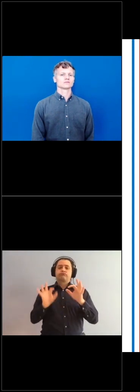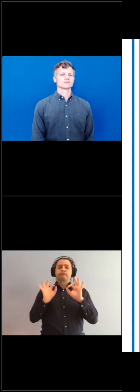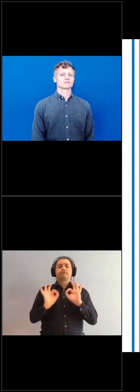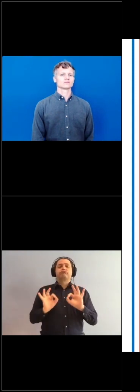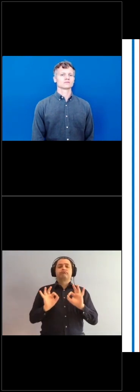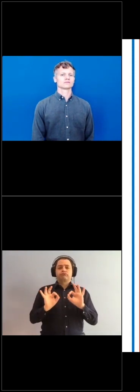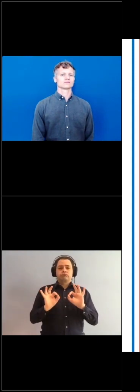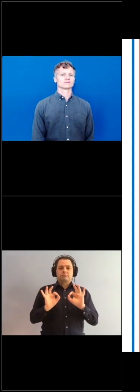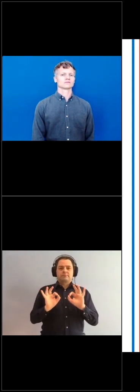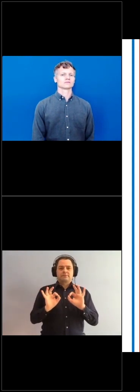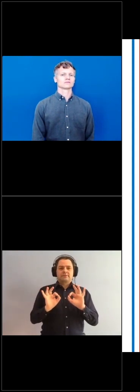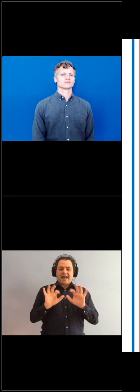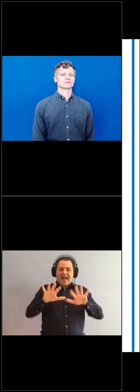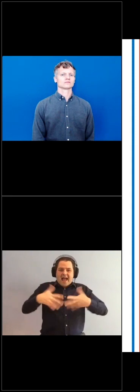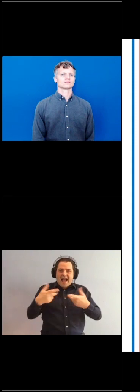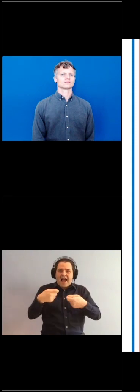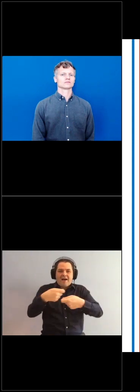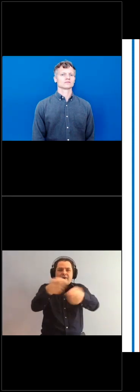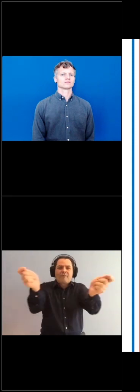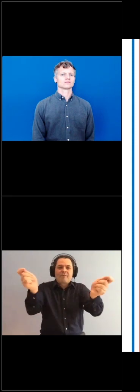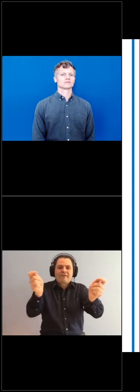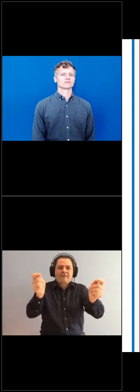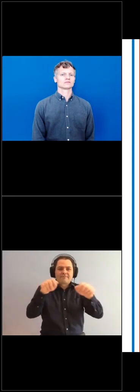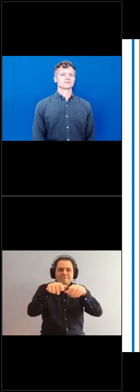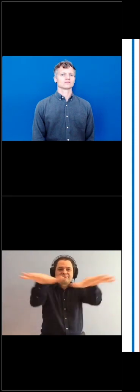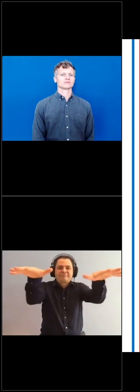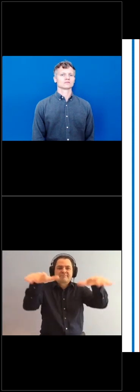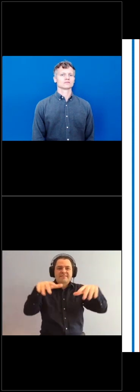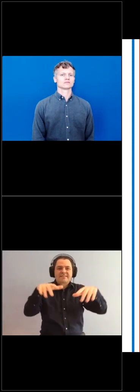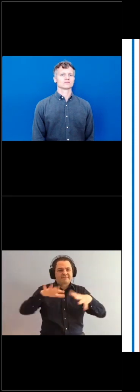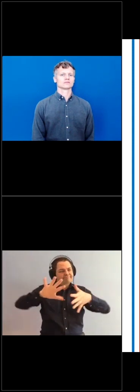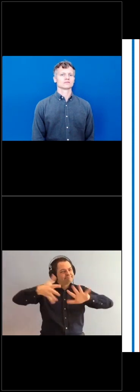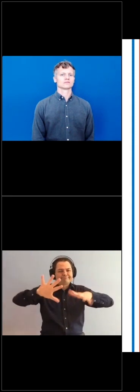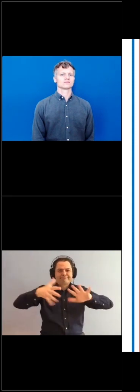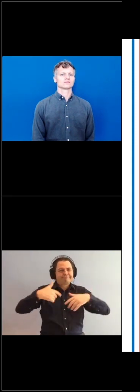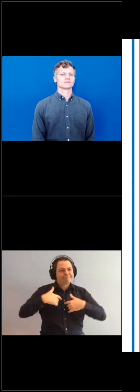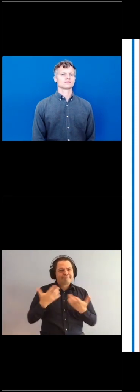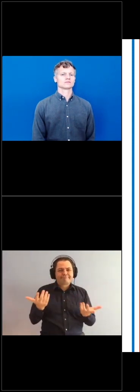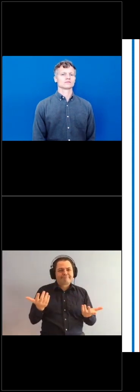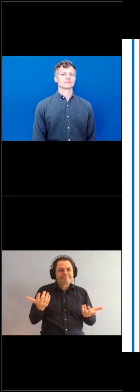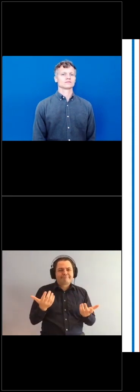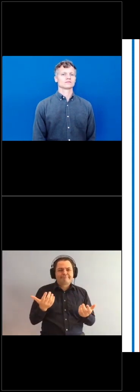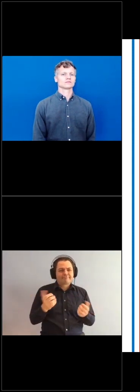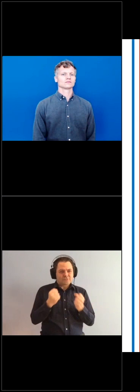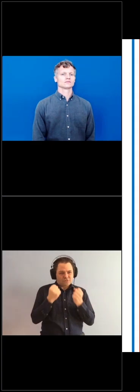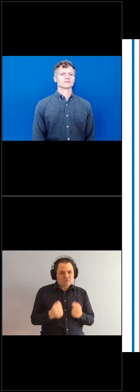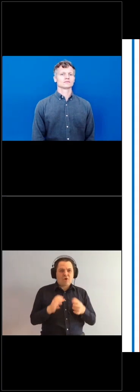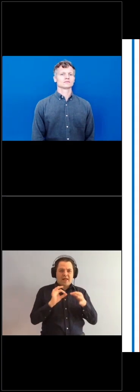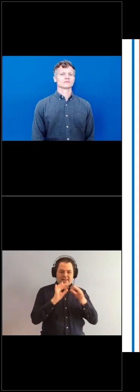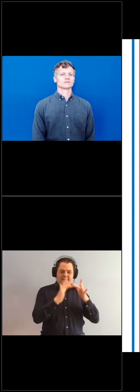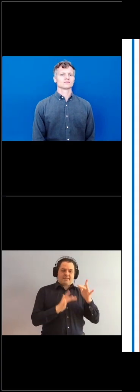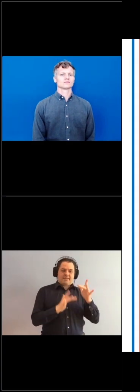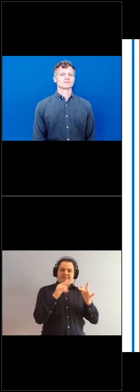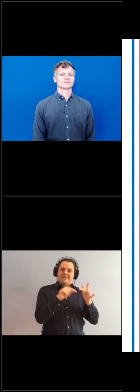of delivery, it's still in question because it's currently mostly based on internet, like